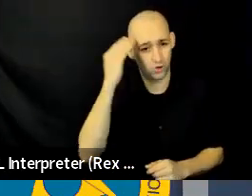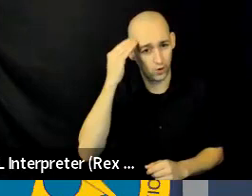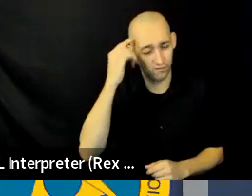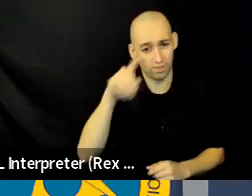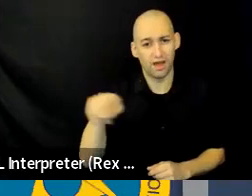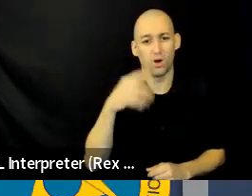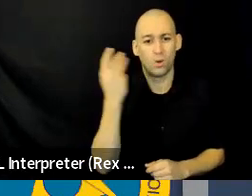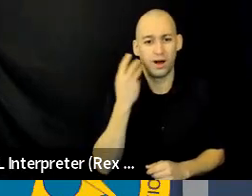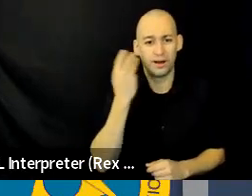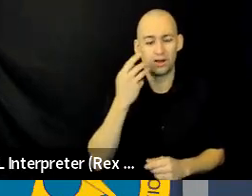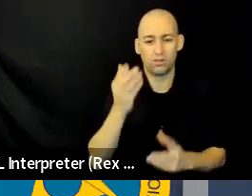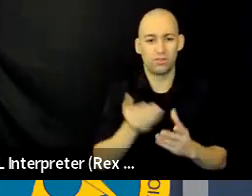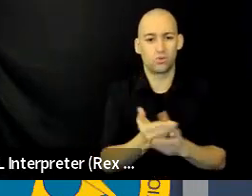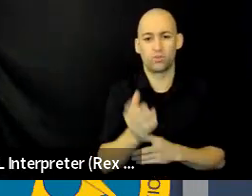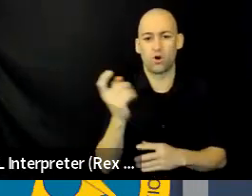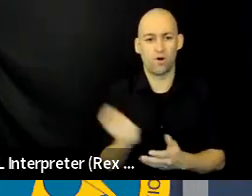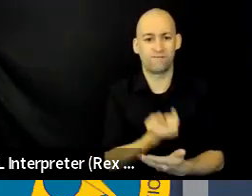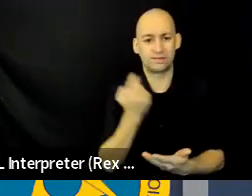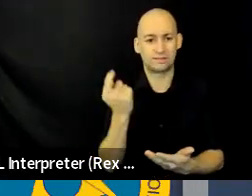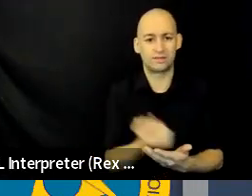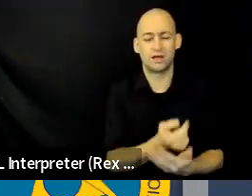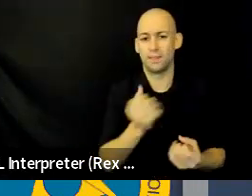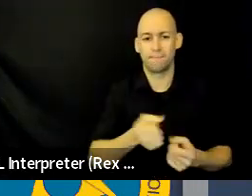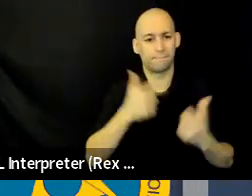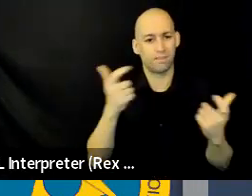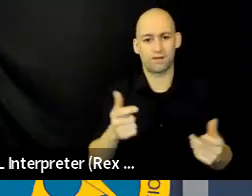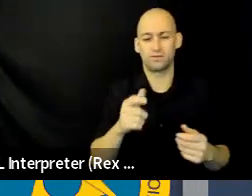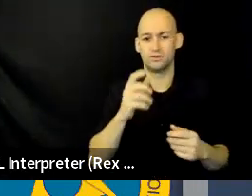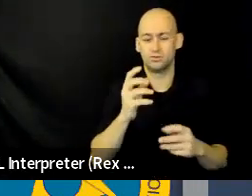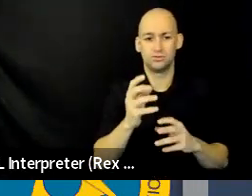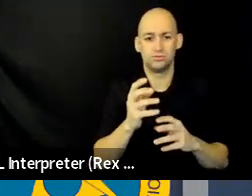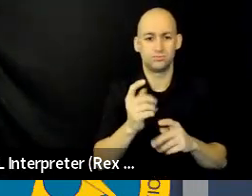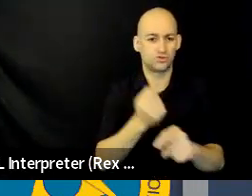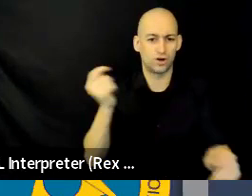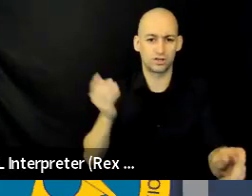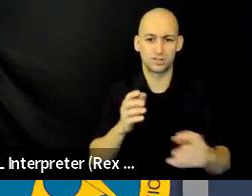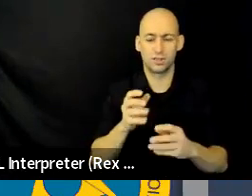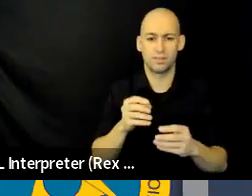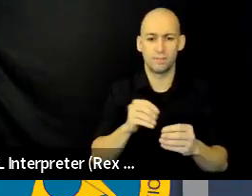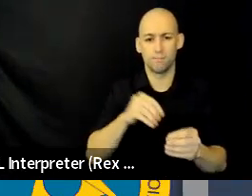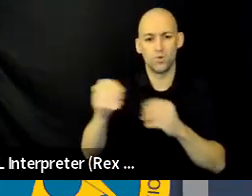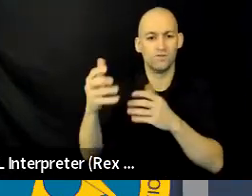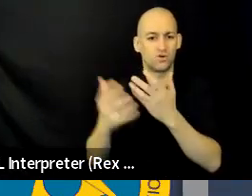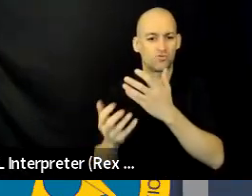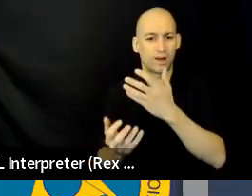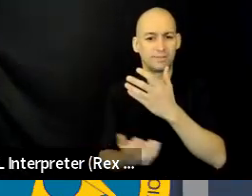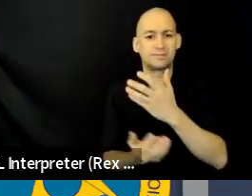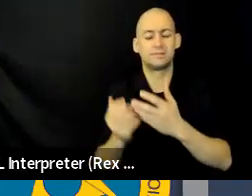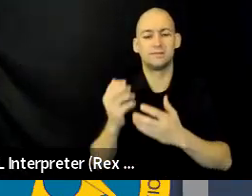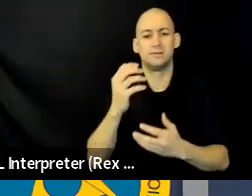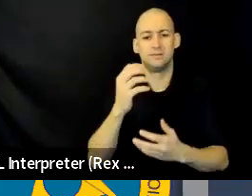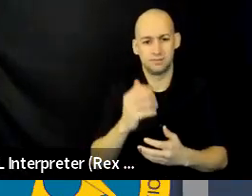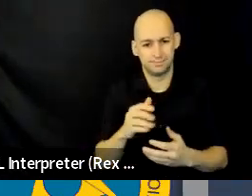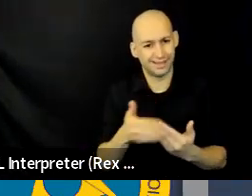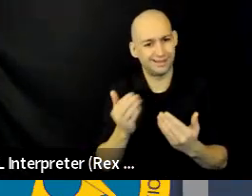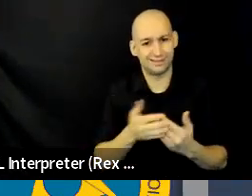So during the harvest season, we have a lot of trucks that move grapes throughout the Central Valley. So that's why they like it. It's easy to